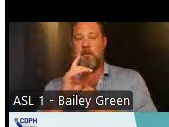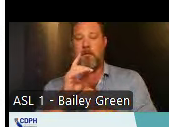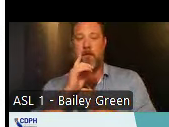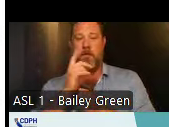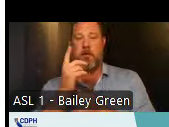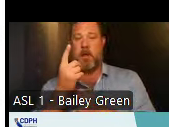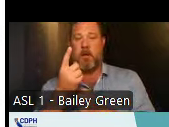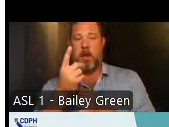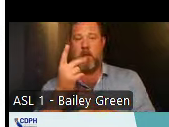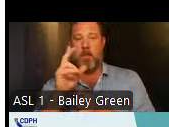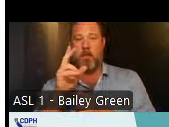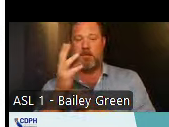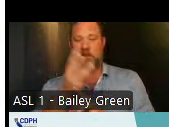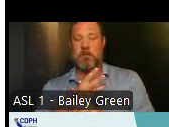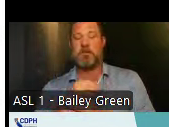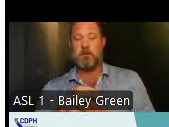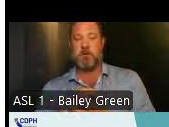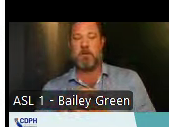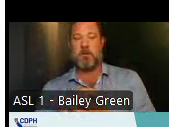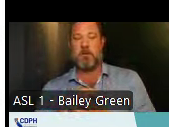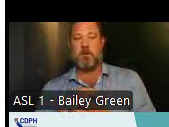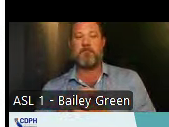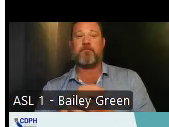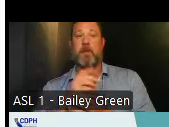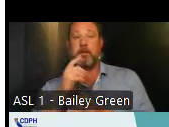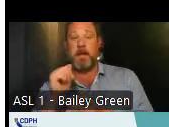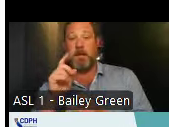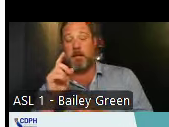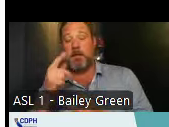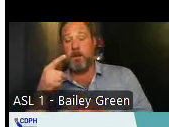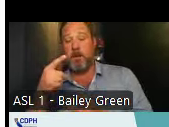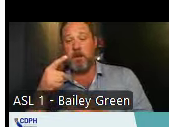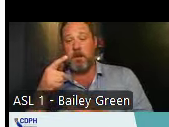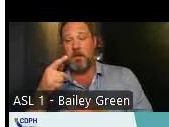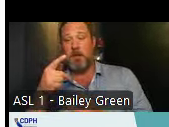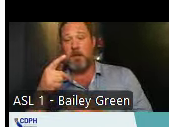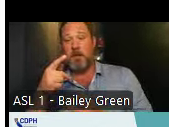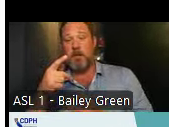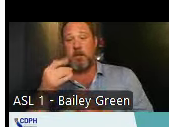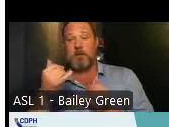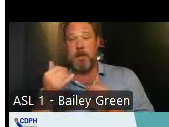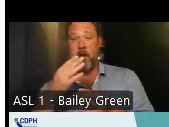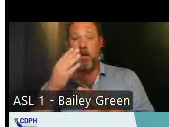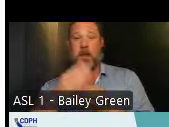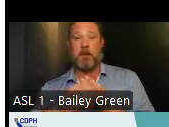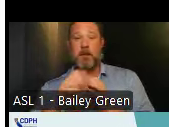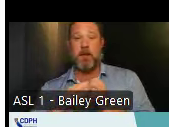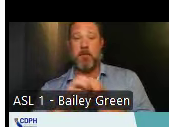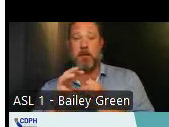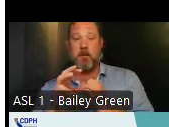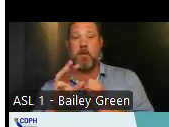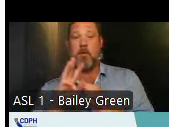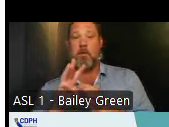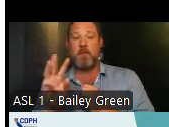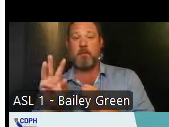year. And because ADP's Take on Alzheimer's media campaign has ended, the campaign website has